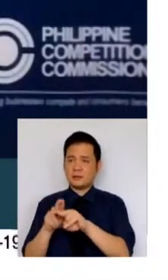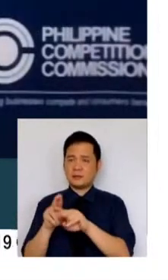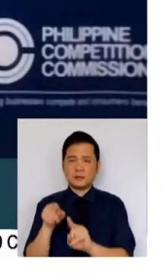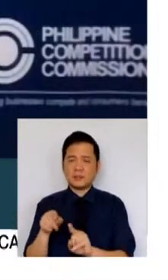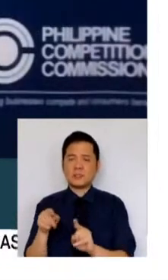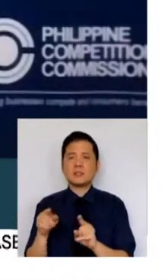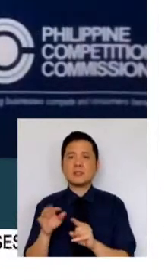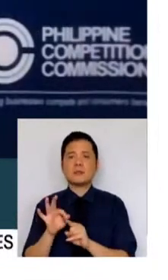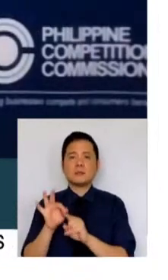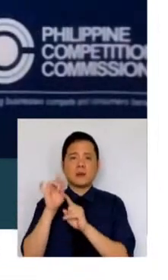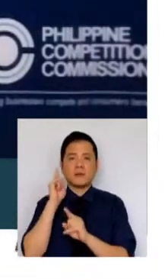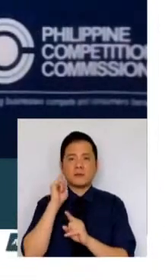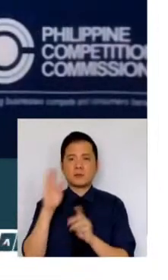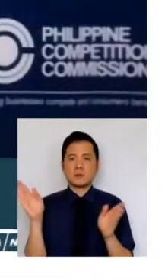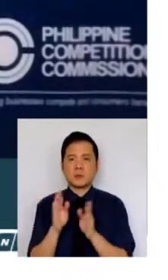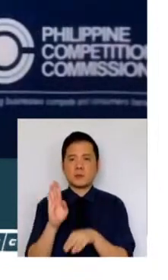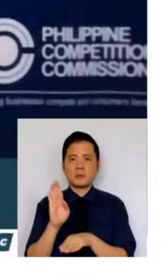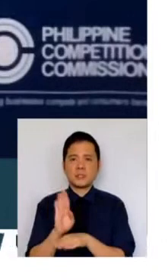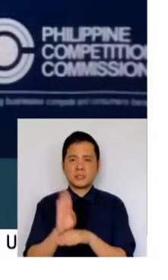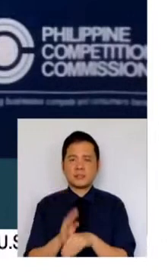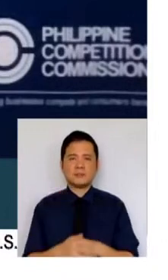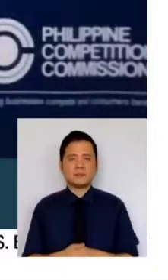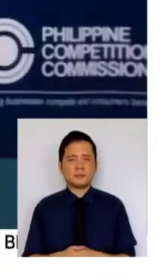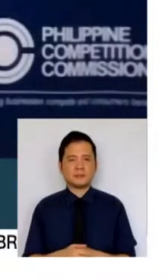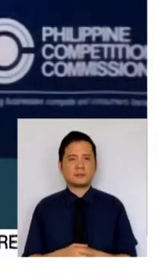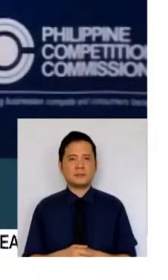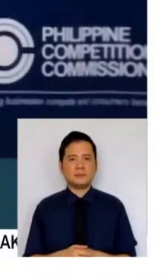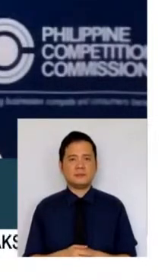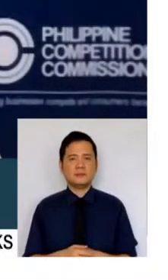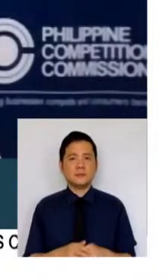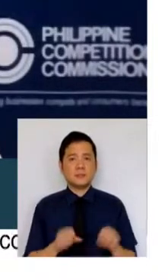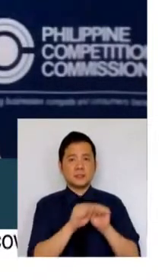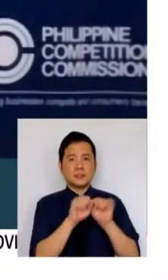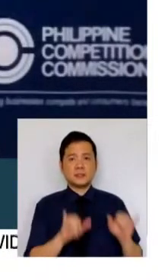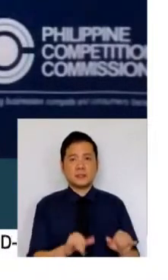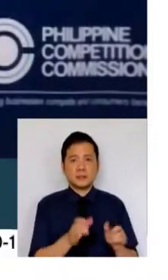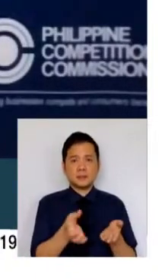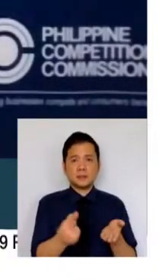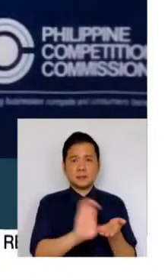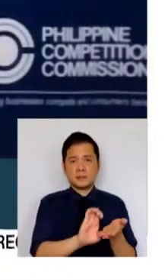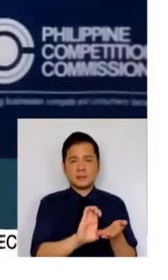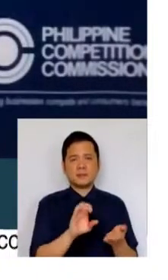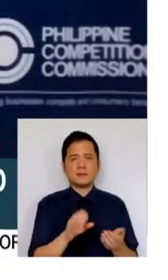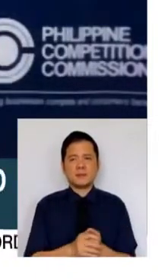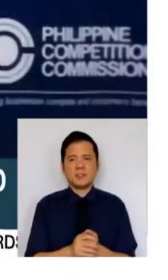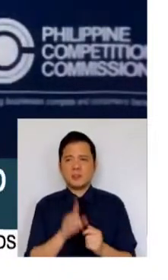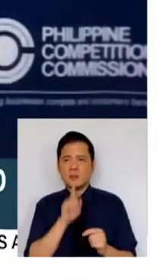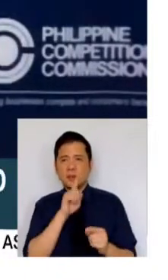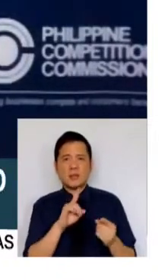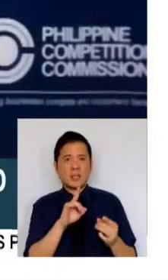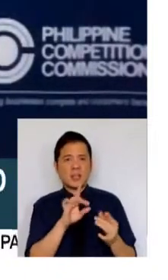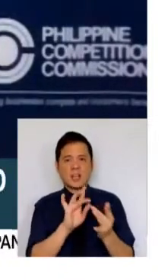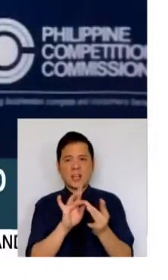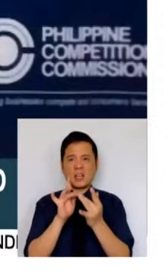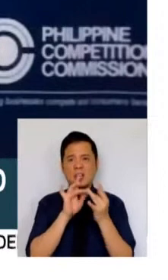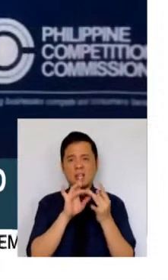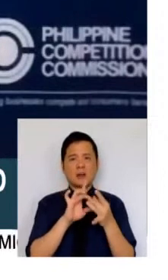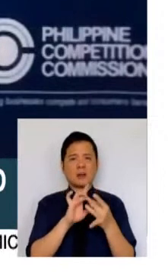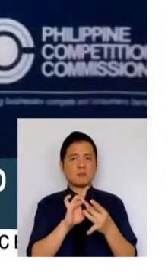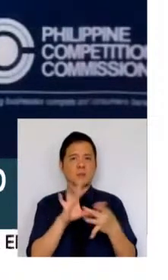enterprises, the institutional capital, the linkages that were broken and disappeared, especially